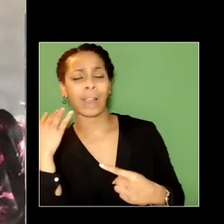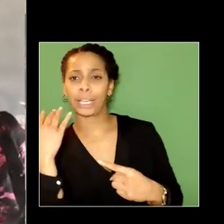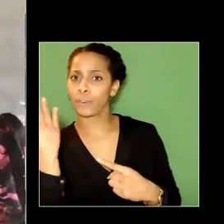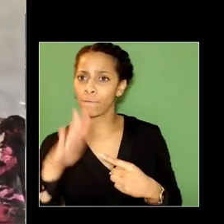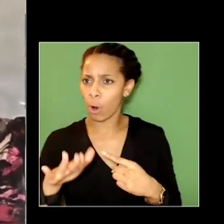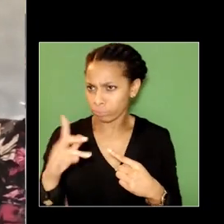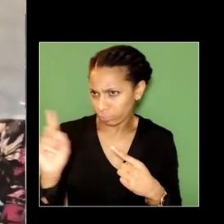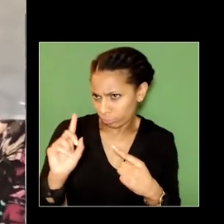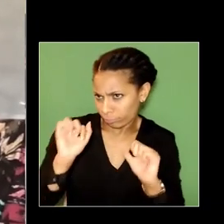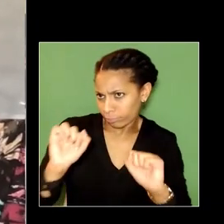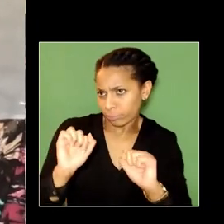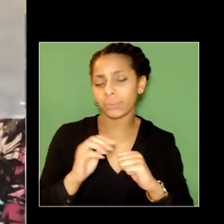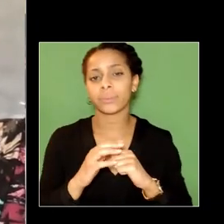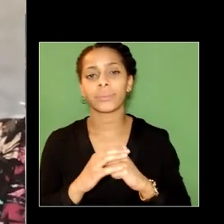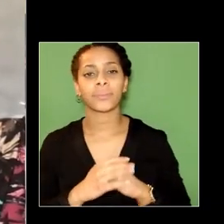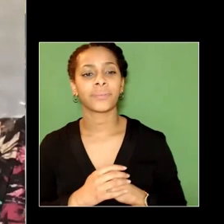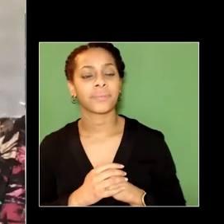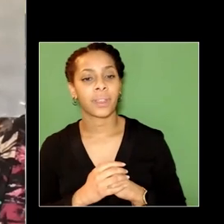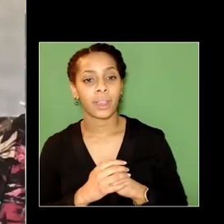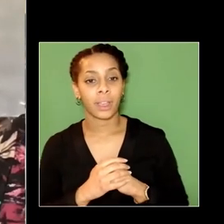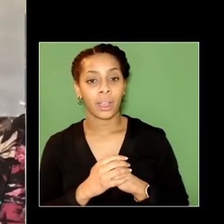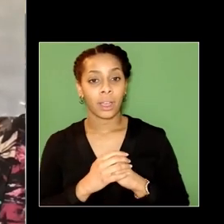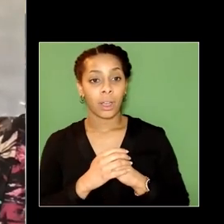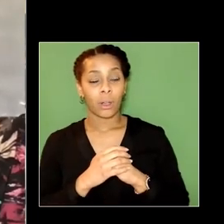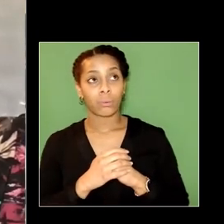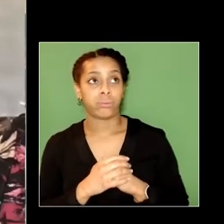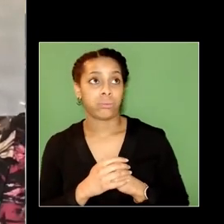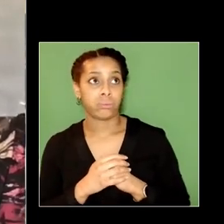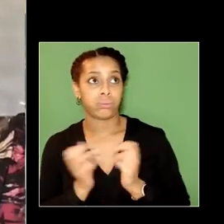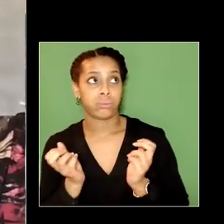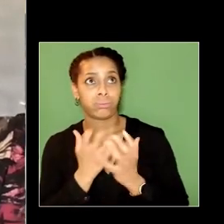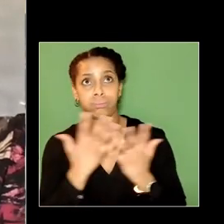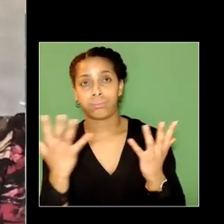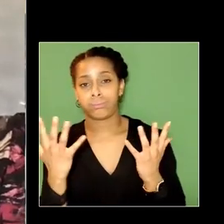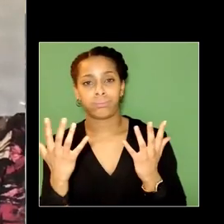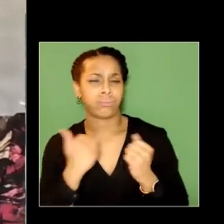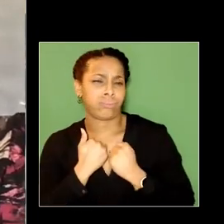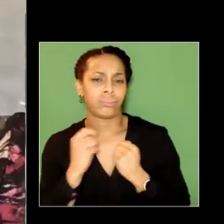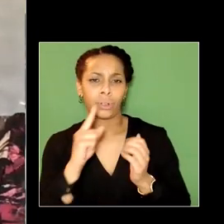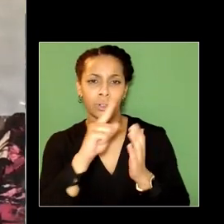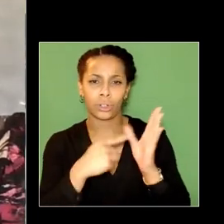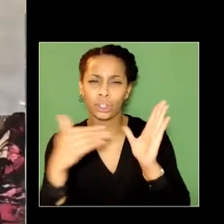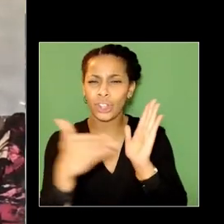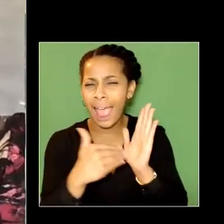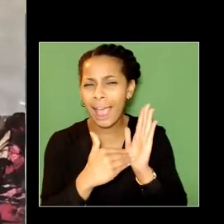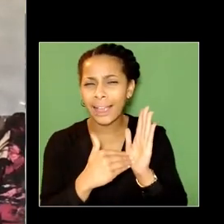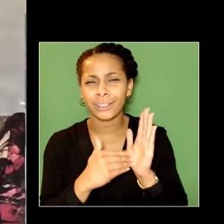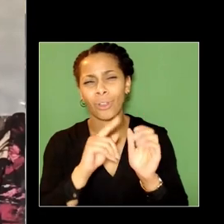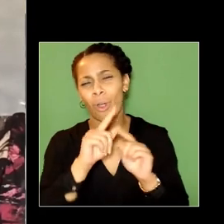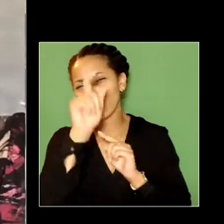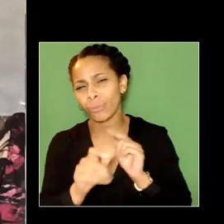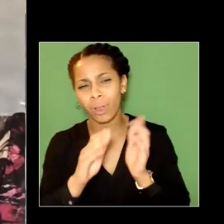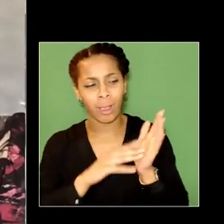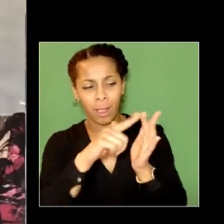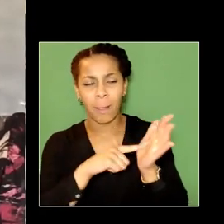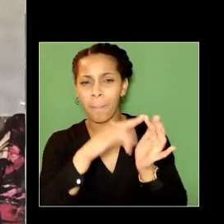the a lot of the jazz, so the Miles Davis, the Bill Evans. It would be things that I would listen